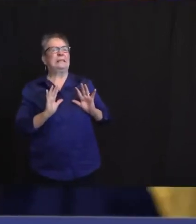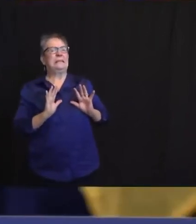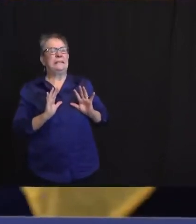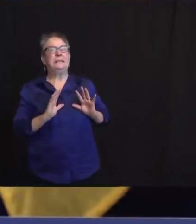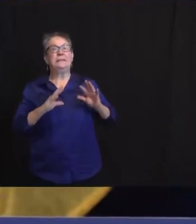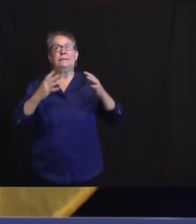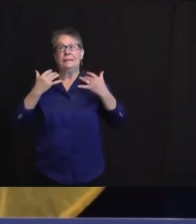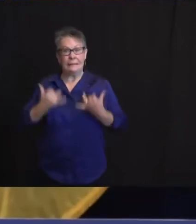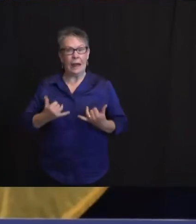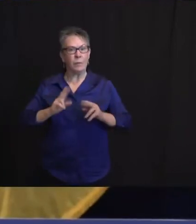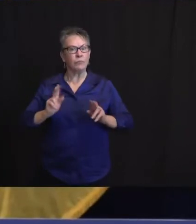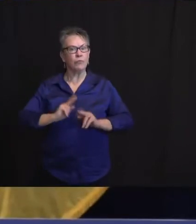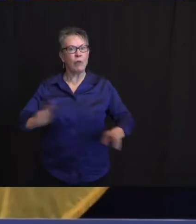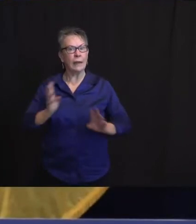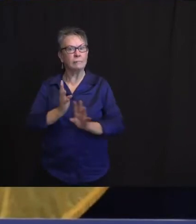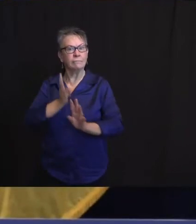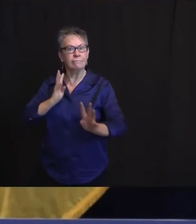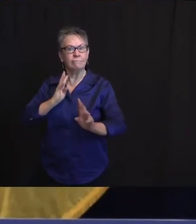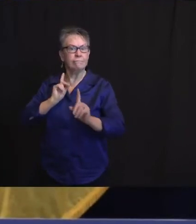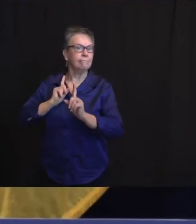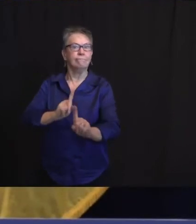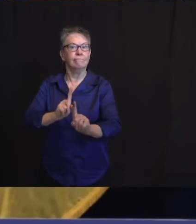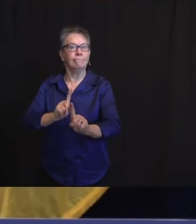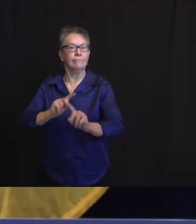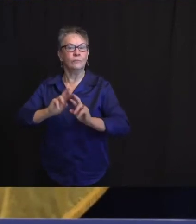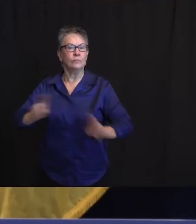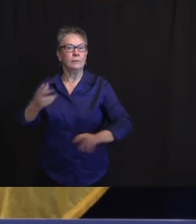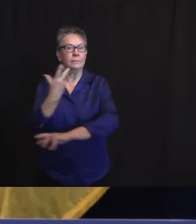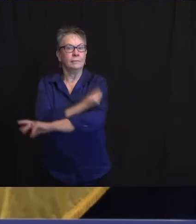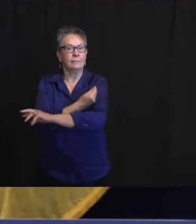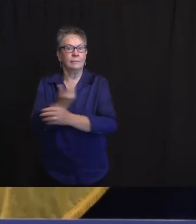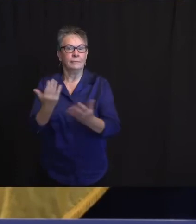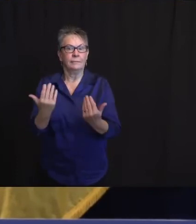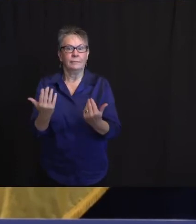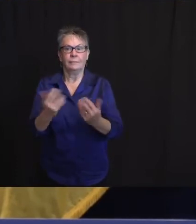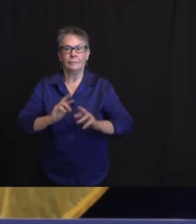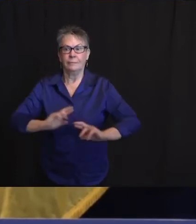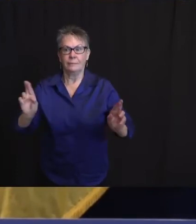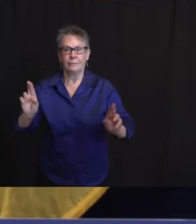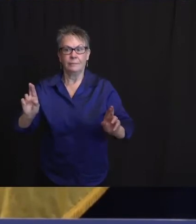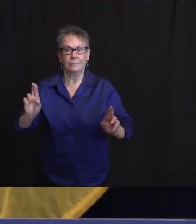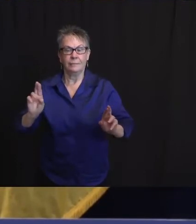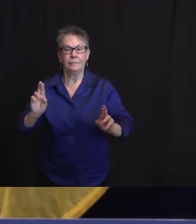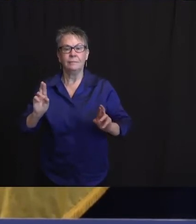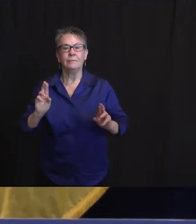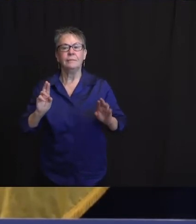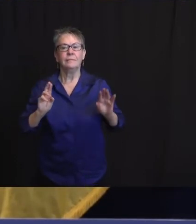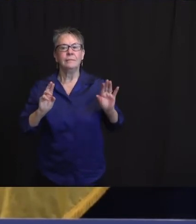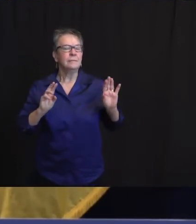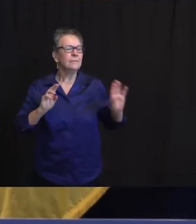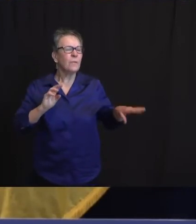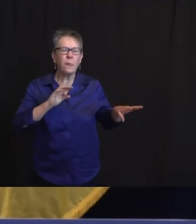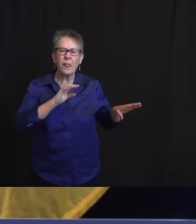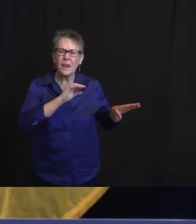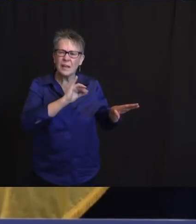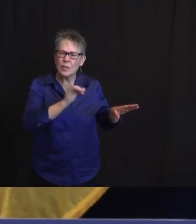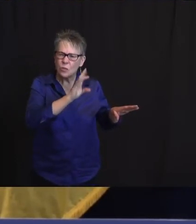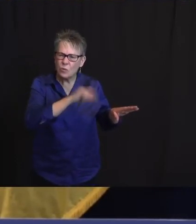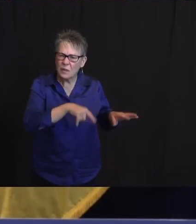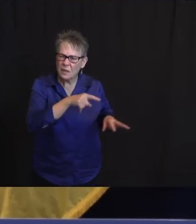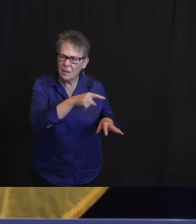is very typical right now in America. Let me also say that. By the way, to Judy or Ed, have you heard any amount, because I've